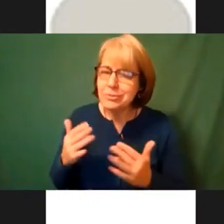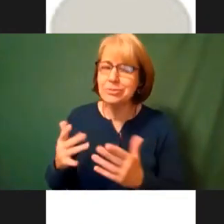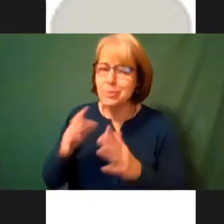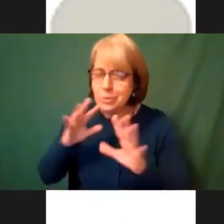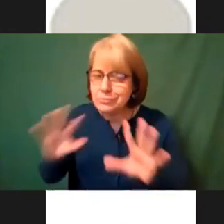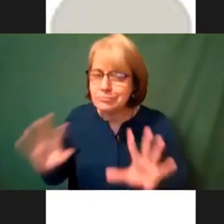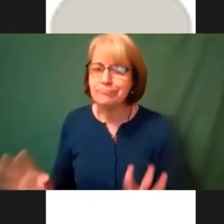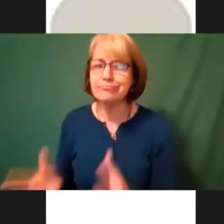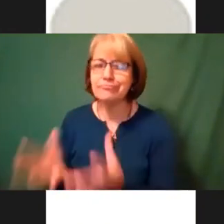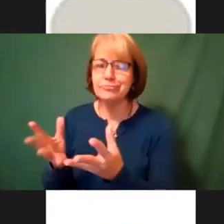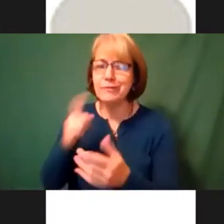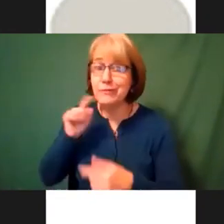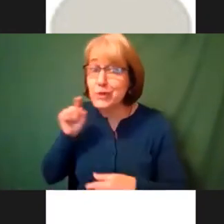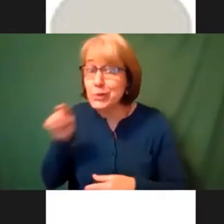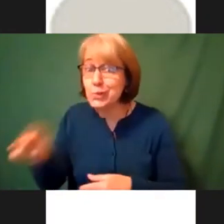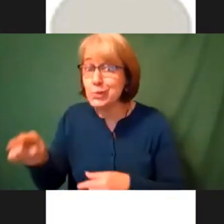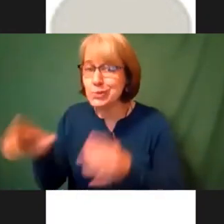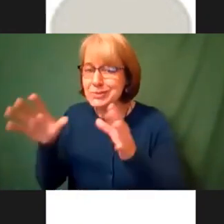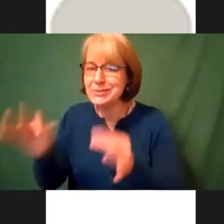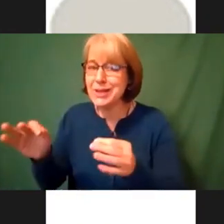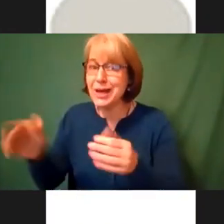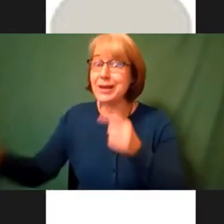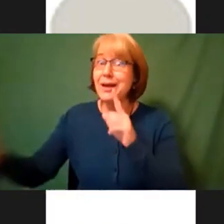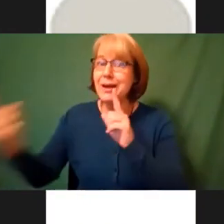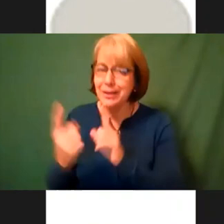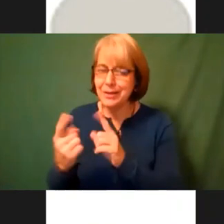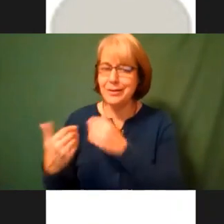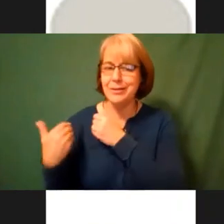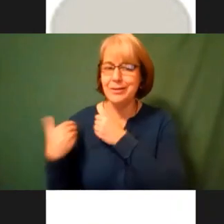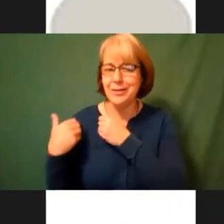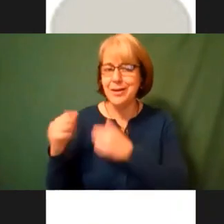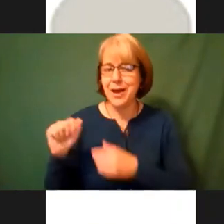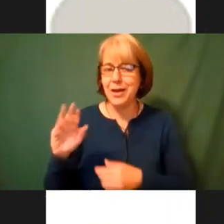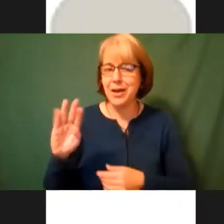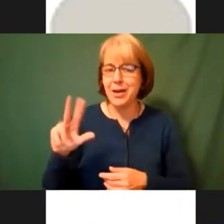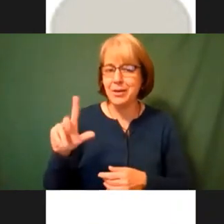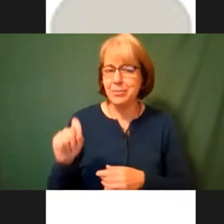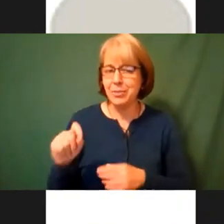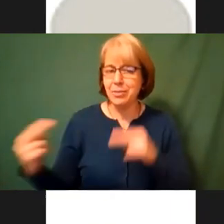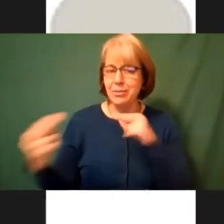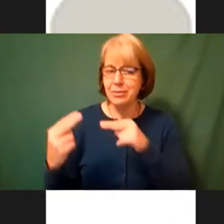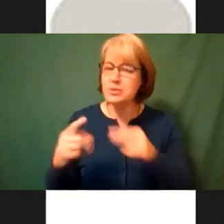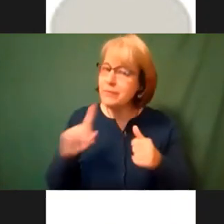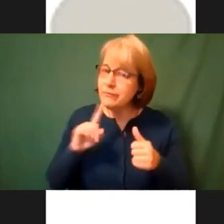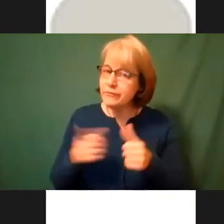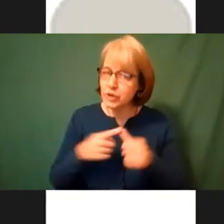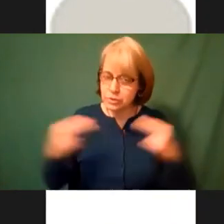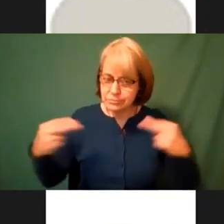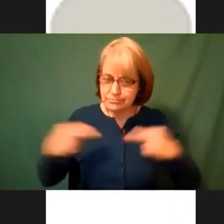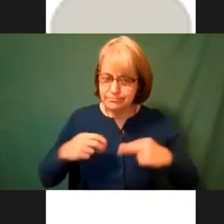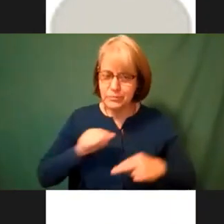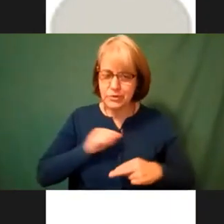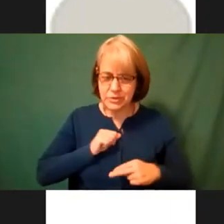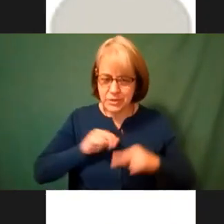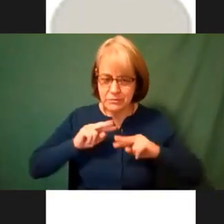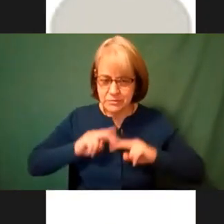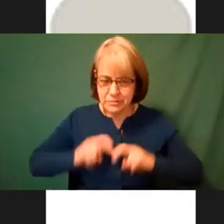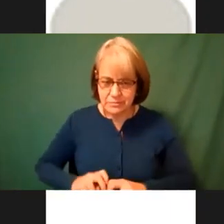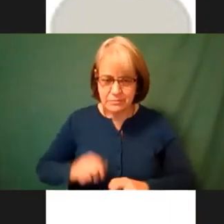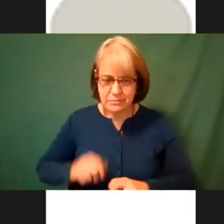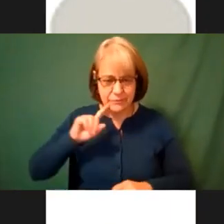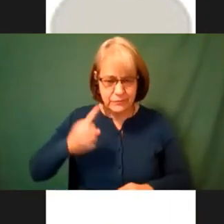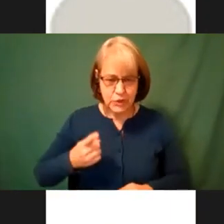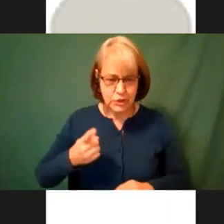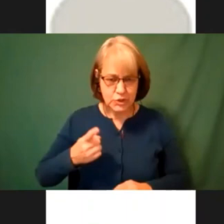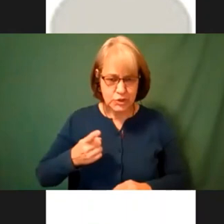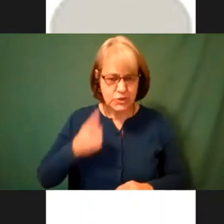you determine one is accountable. First, how are you accountable to yourself and how you show up in this conversation and